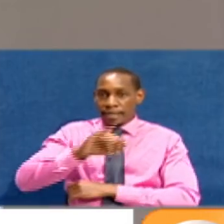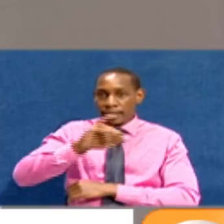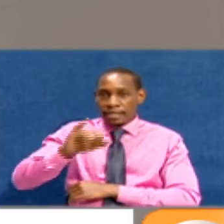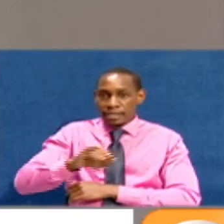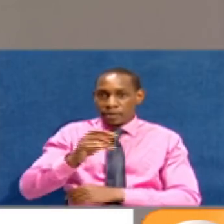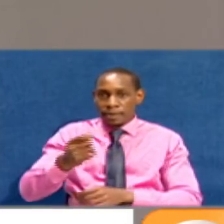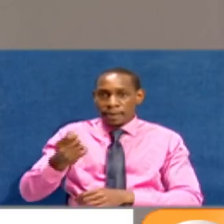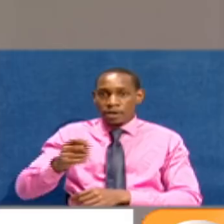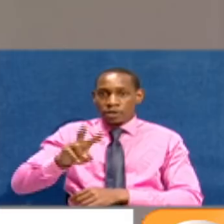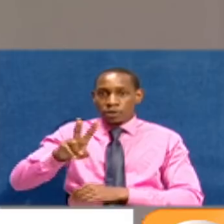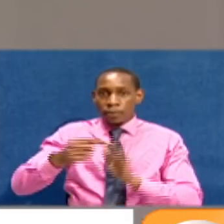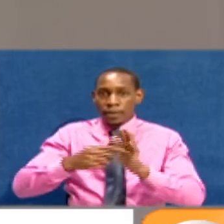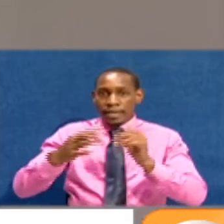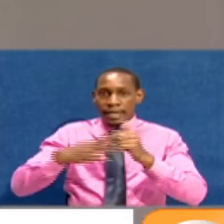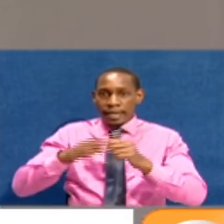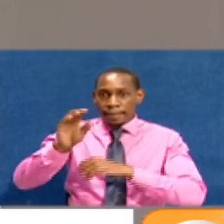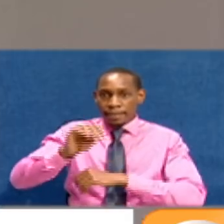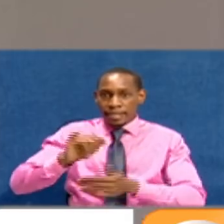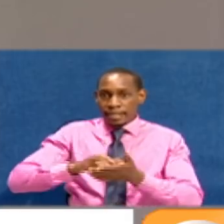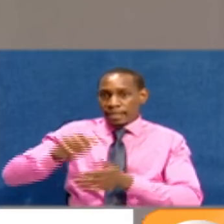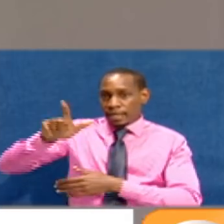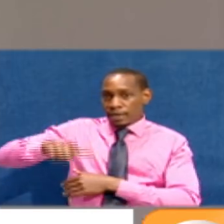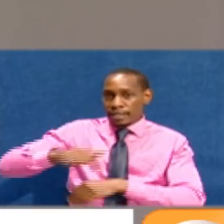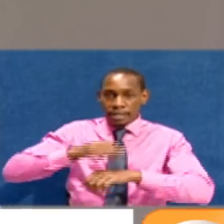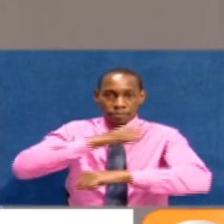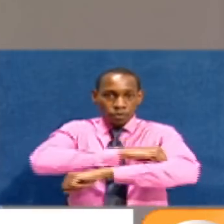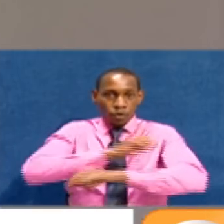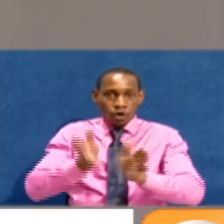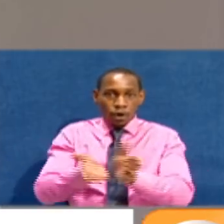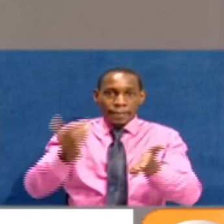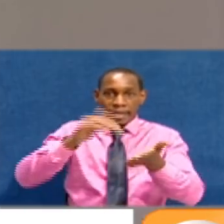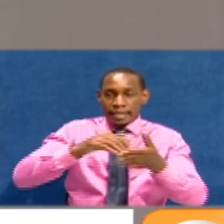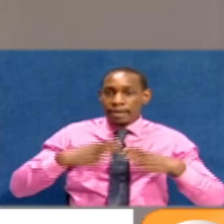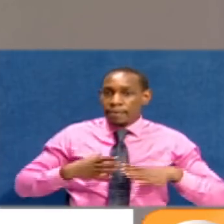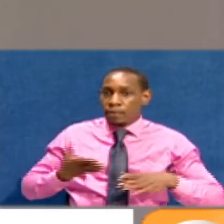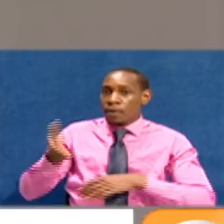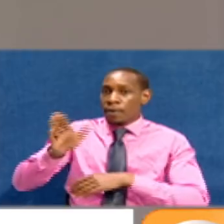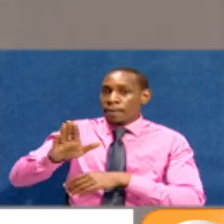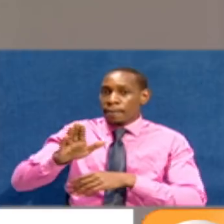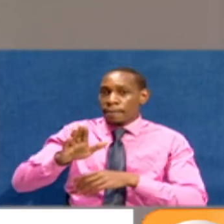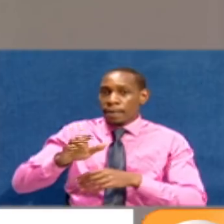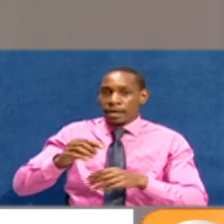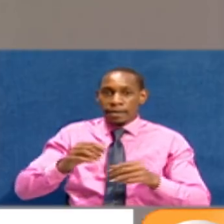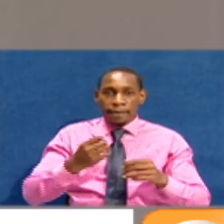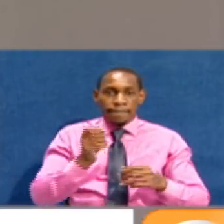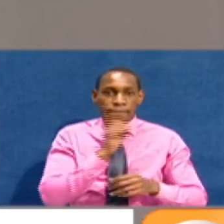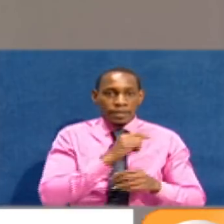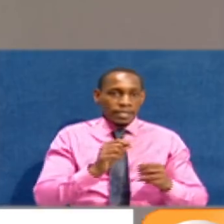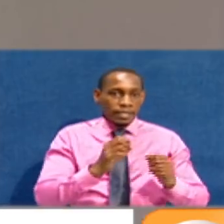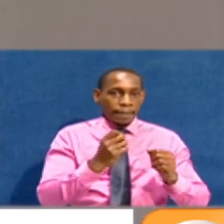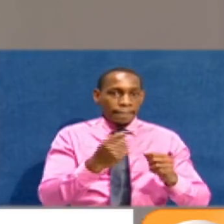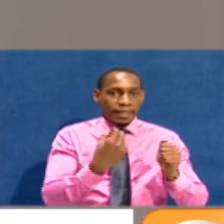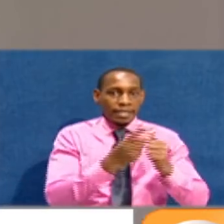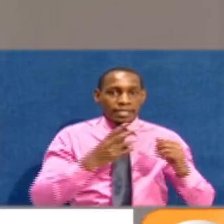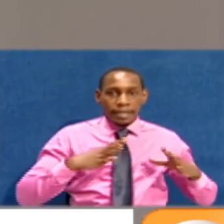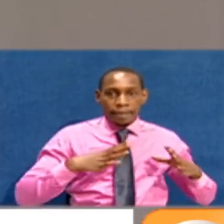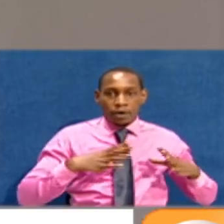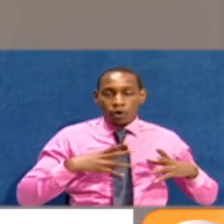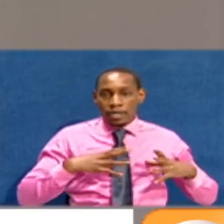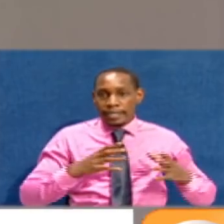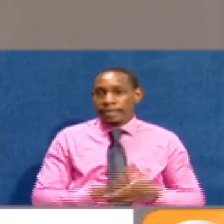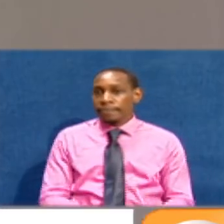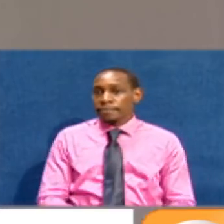2.9%, one of the lowest. And remember, that was around the same time schools were opened, people had come back from from the December holidays. They had been worried about the